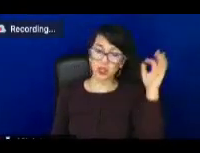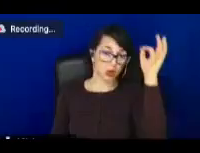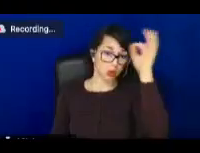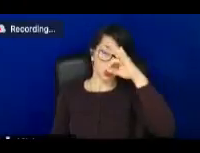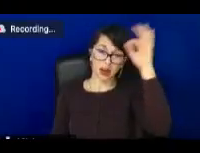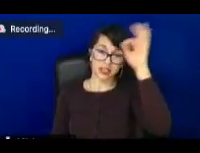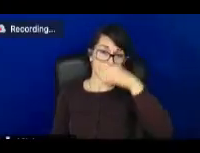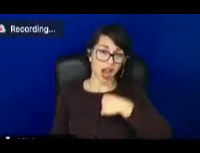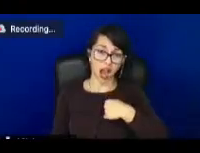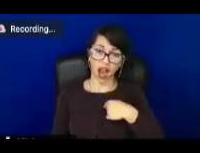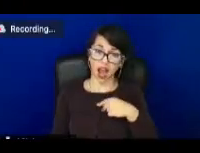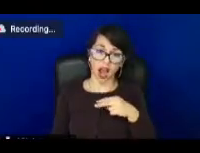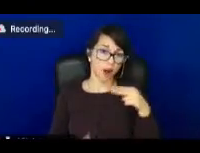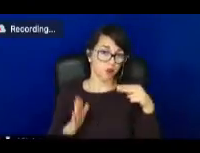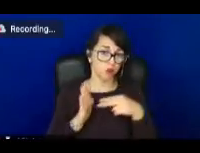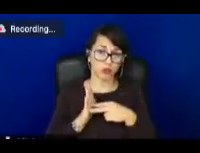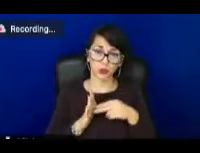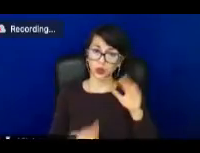your